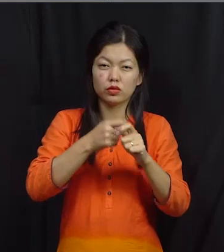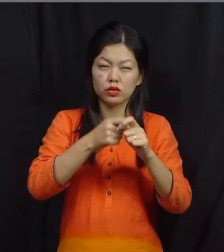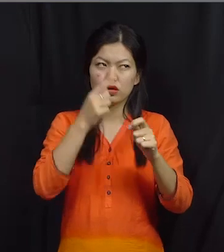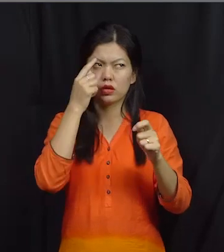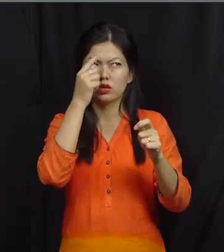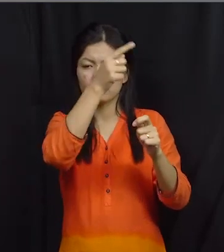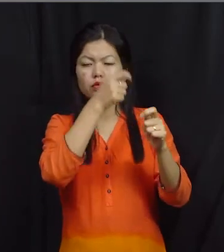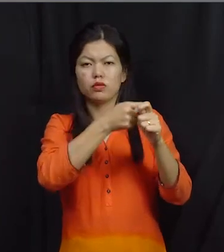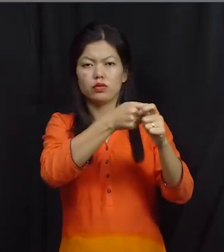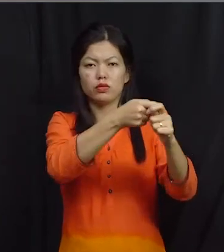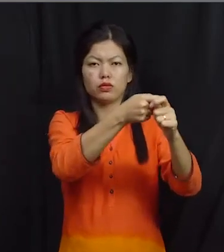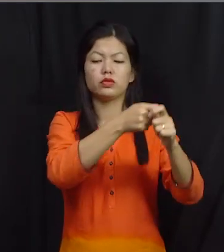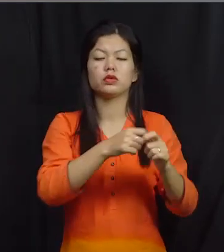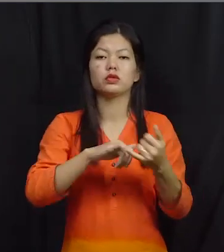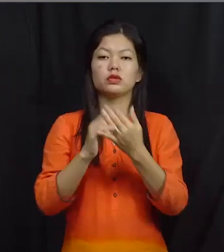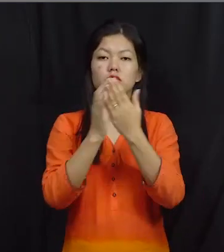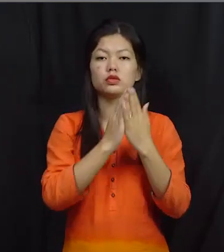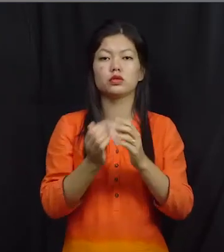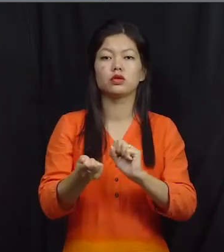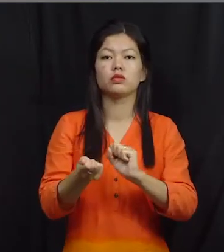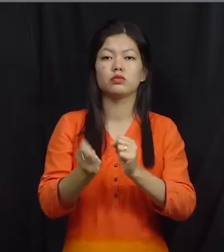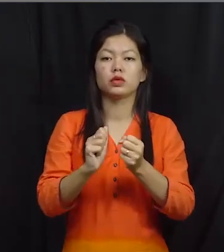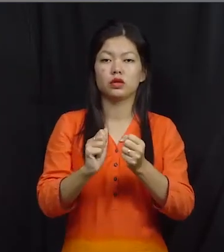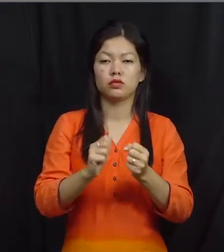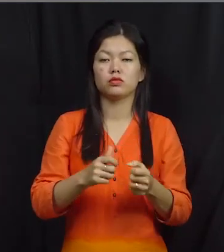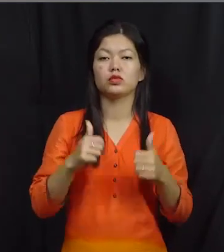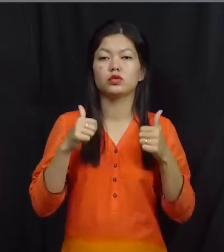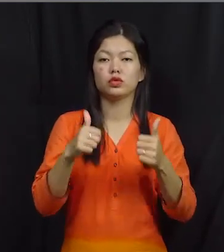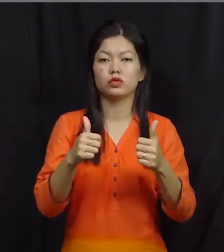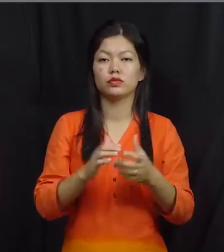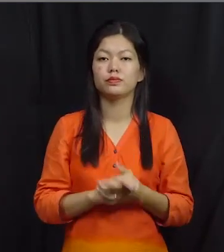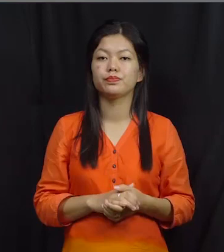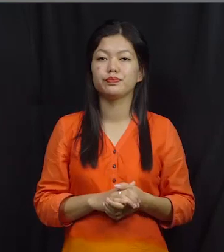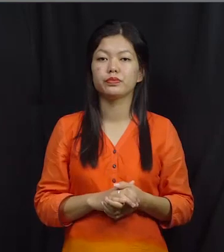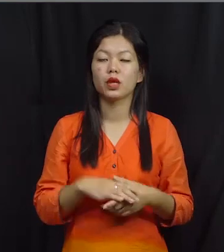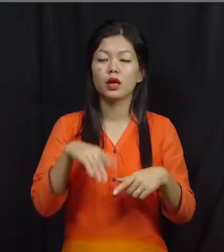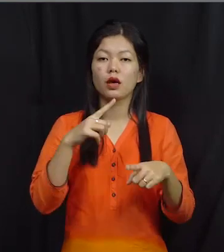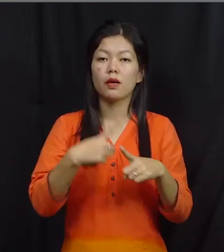perform better, okay? And parents, public and the community also